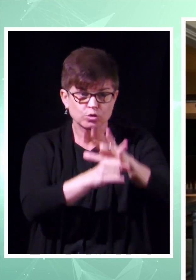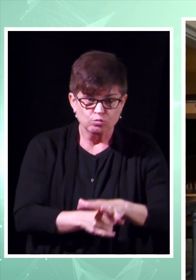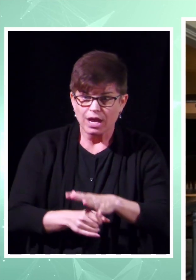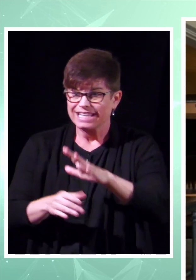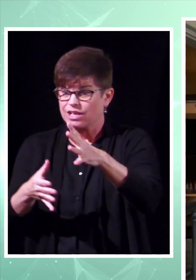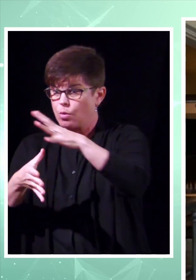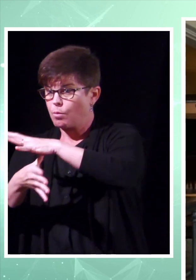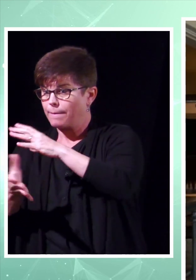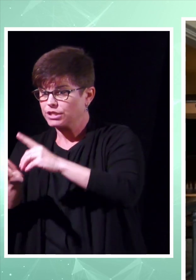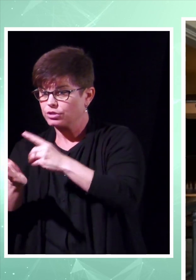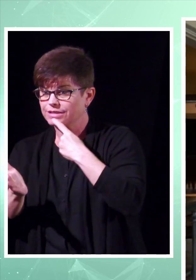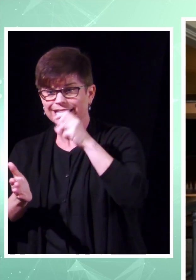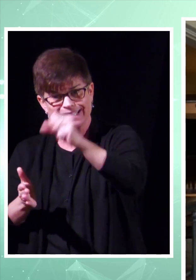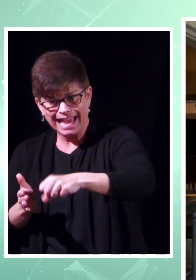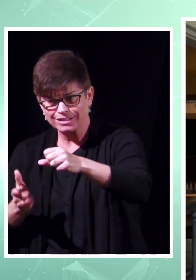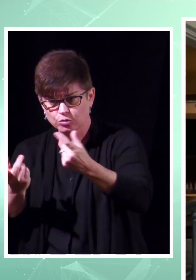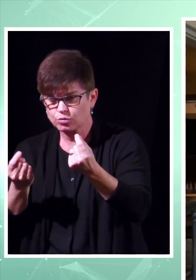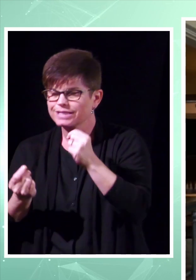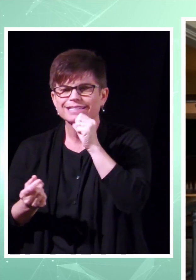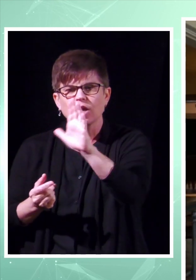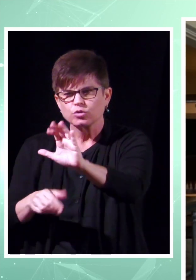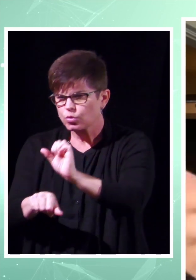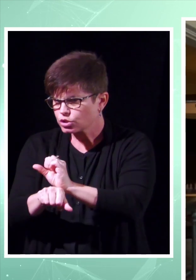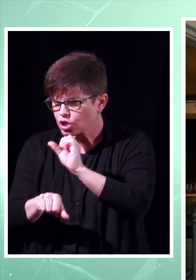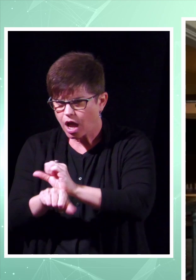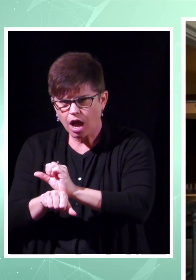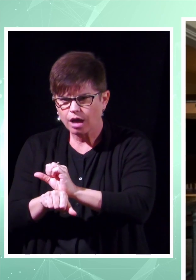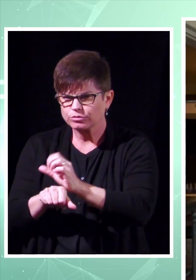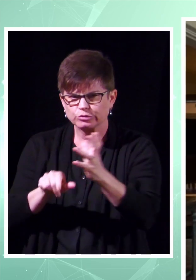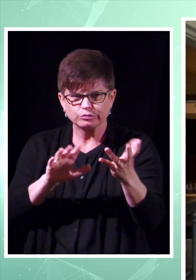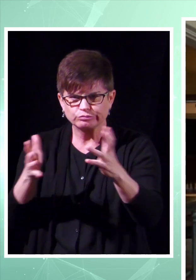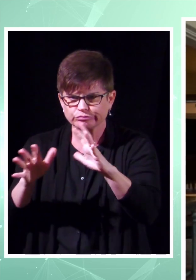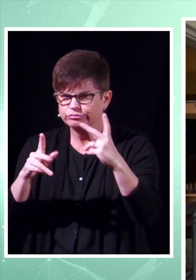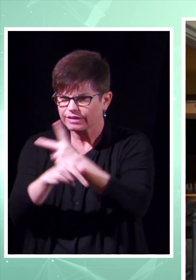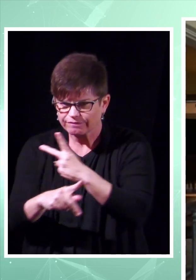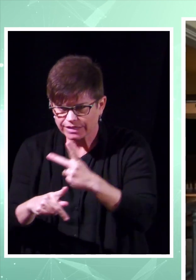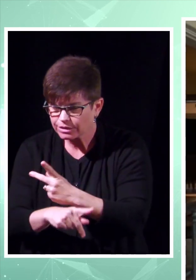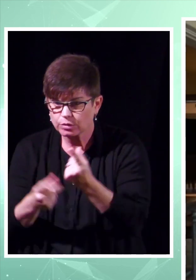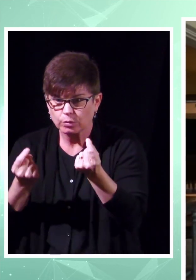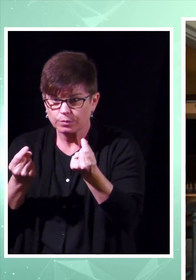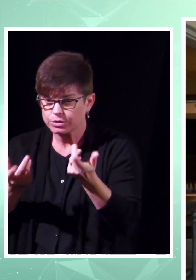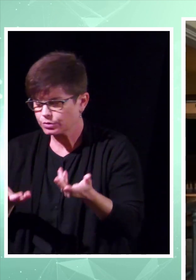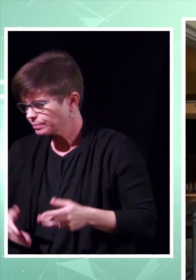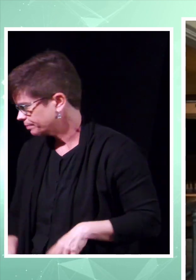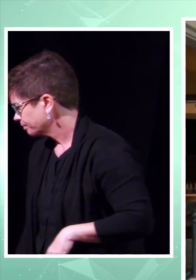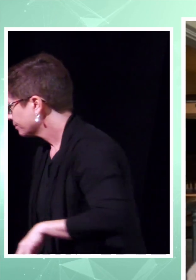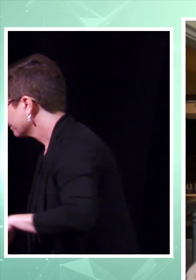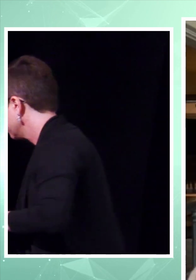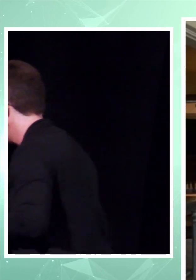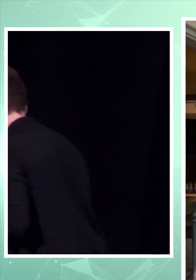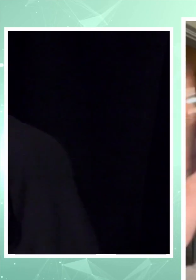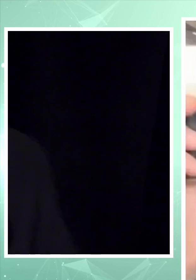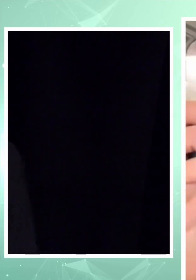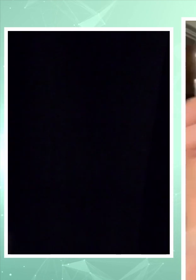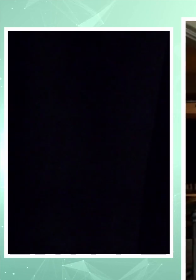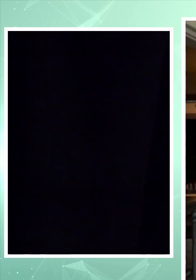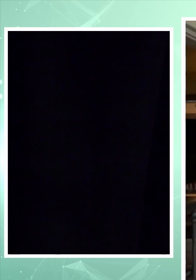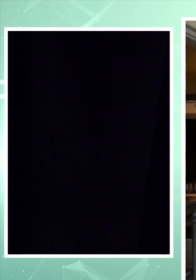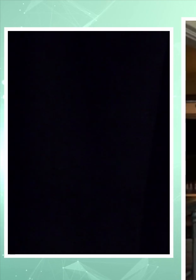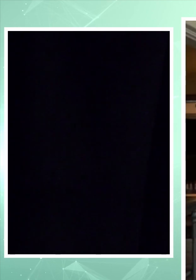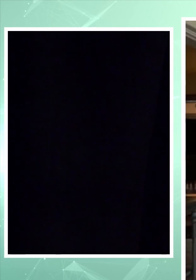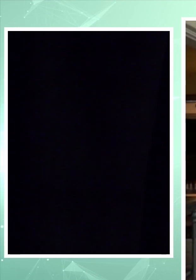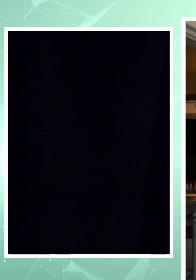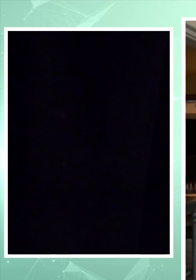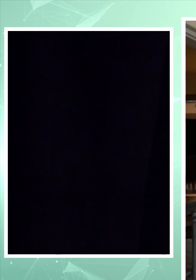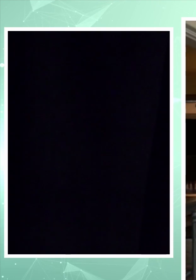not your job as the human, as the patient, to sort that. What I would do is I would say, doctors, here are your phone numbers. Now have